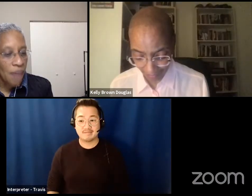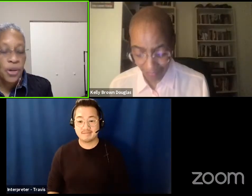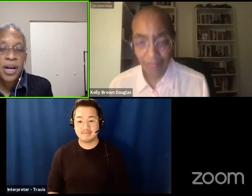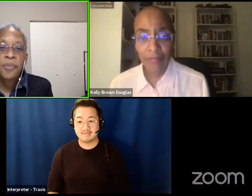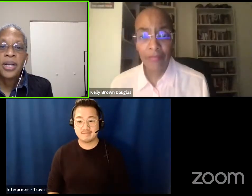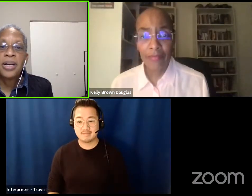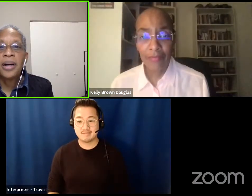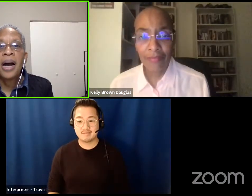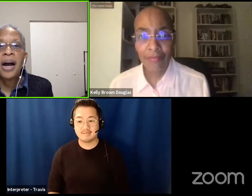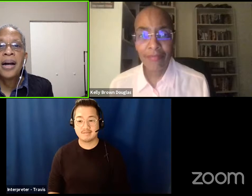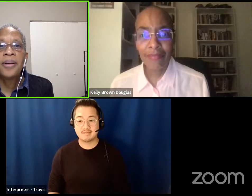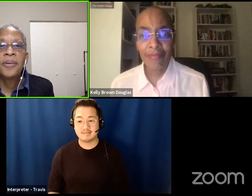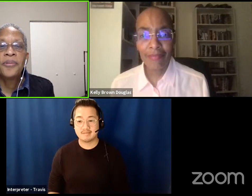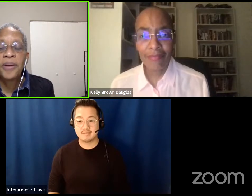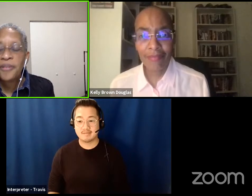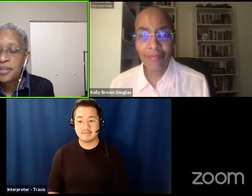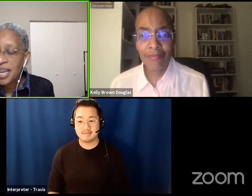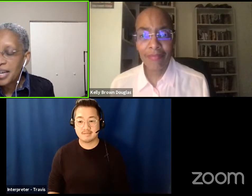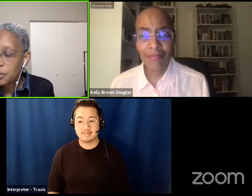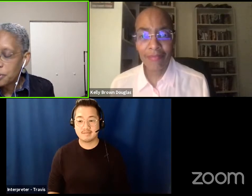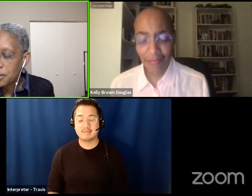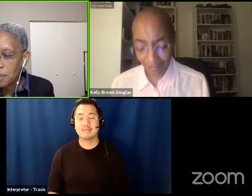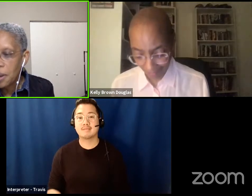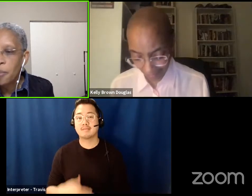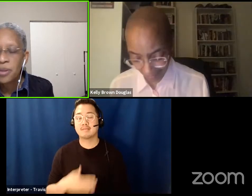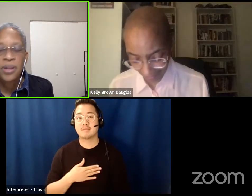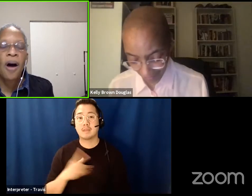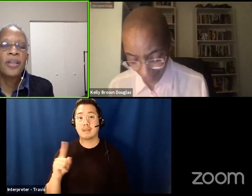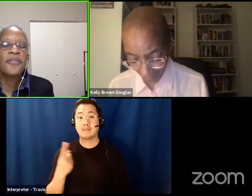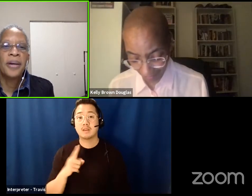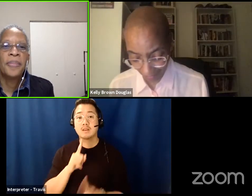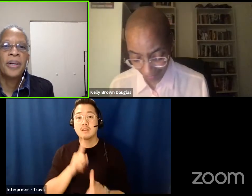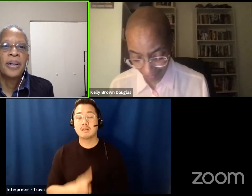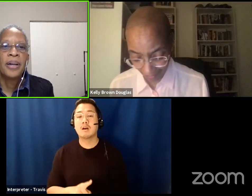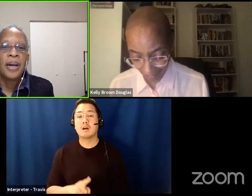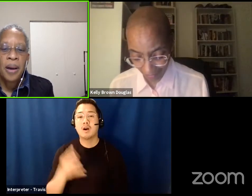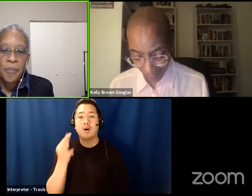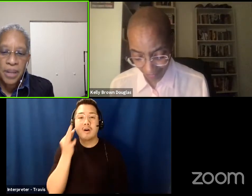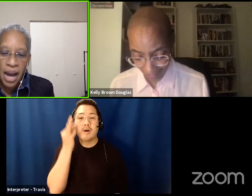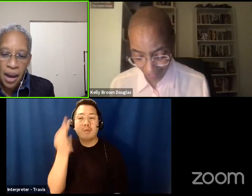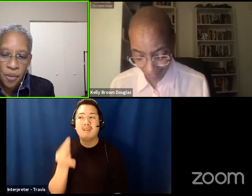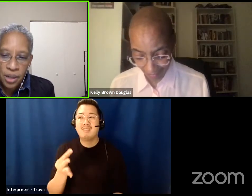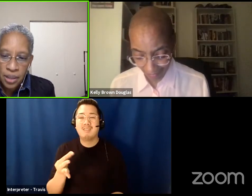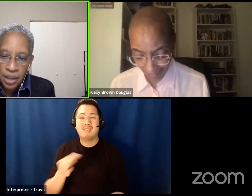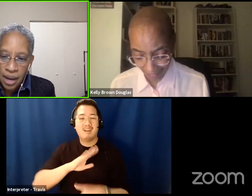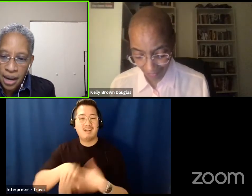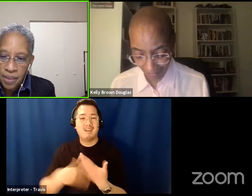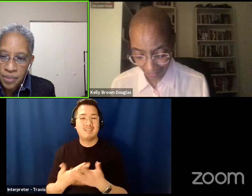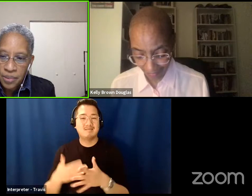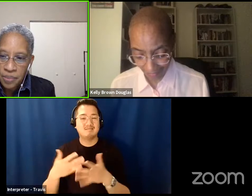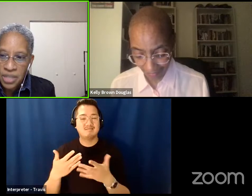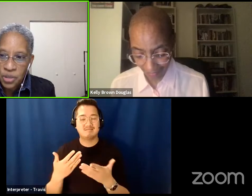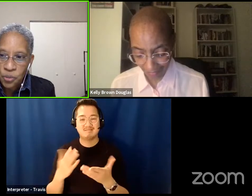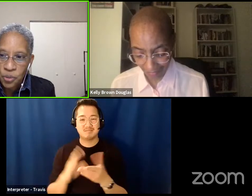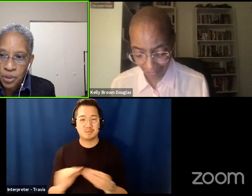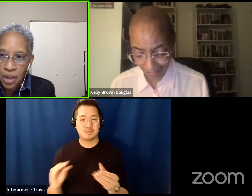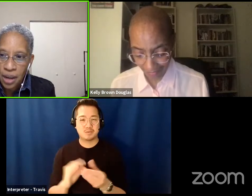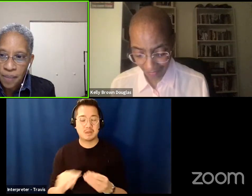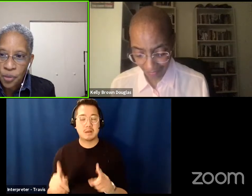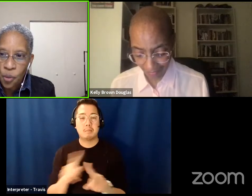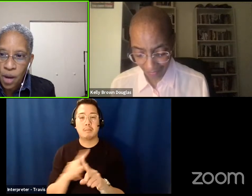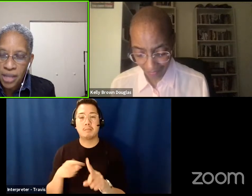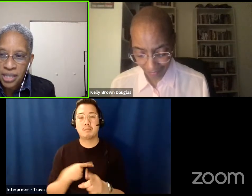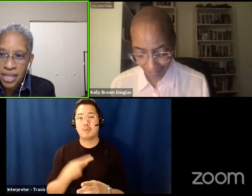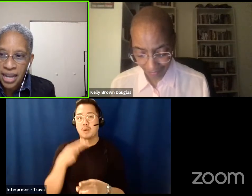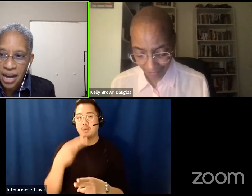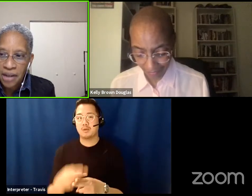Mm-hmm. Well, my first answer is almost all of them, but I will mention